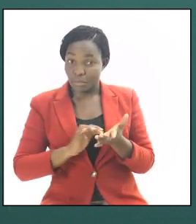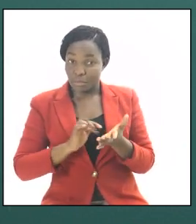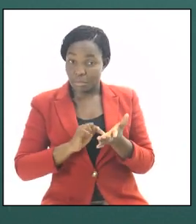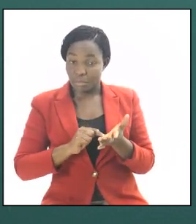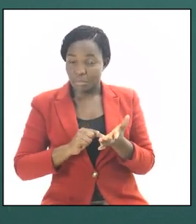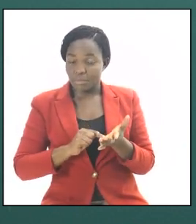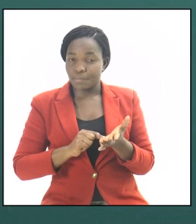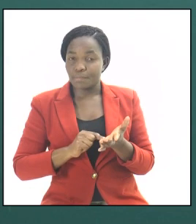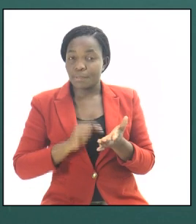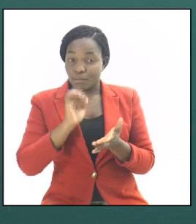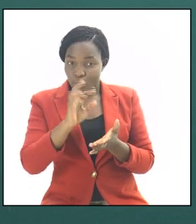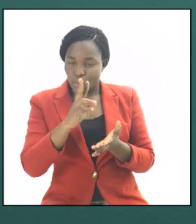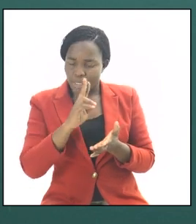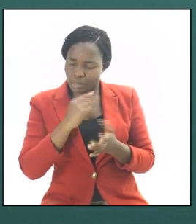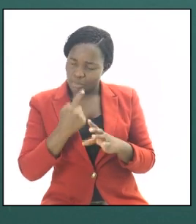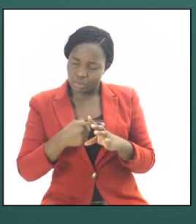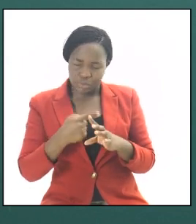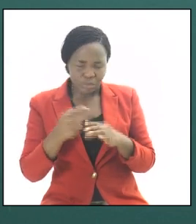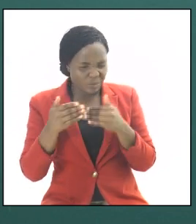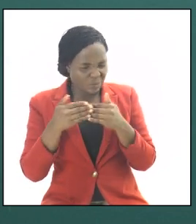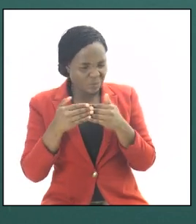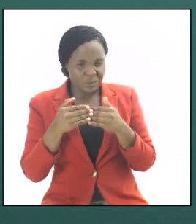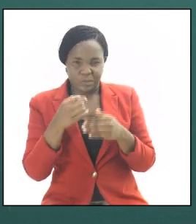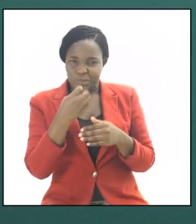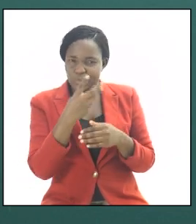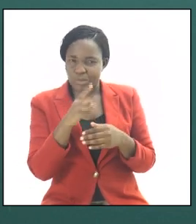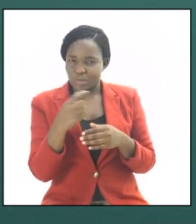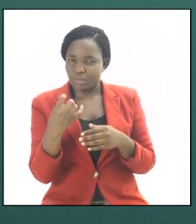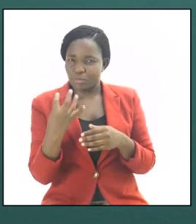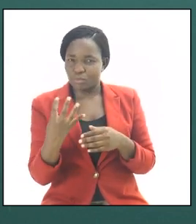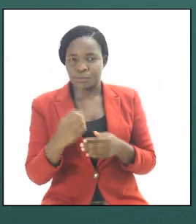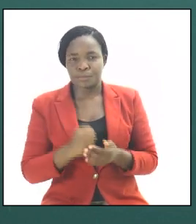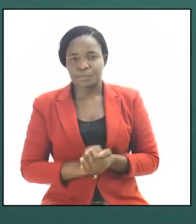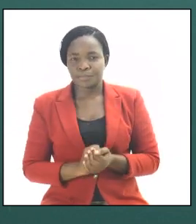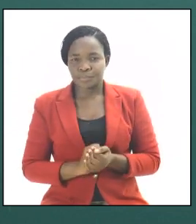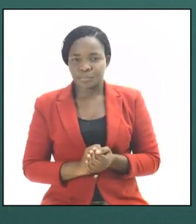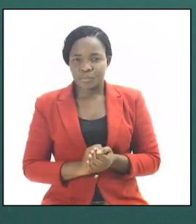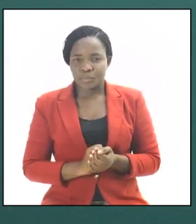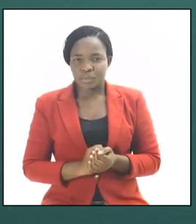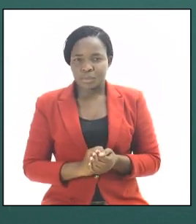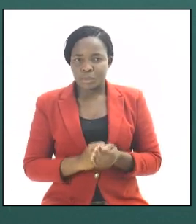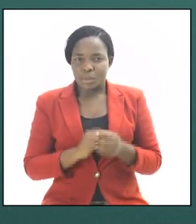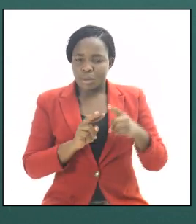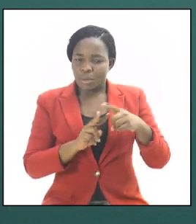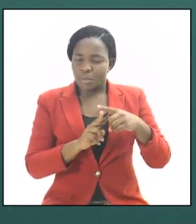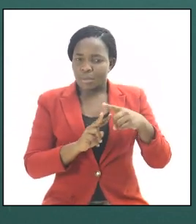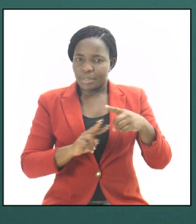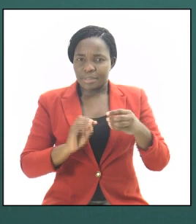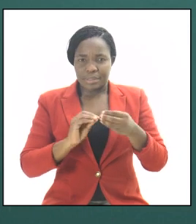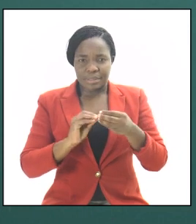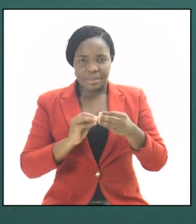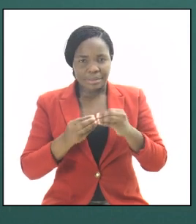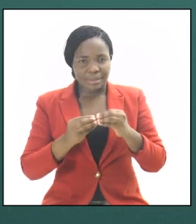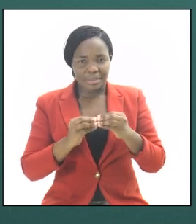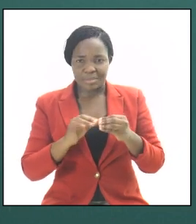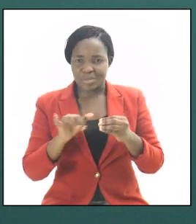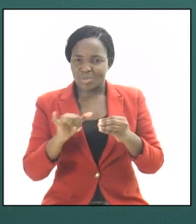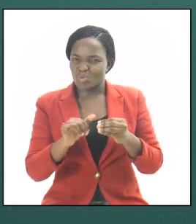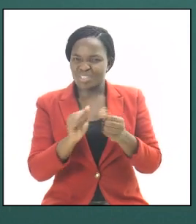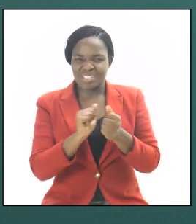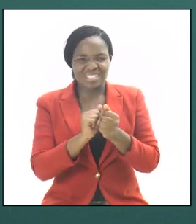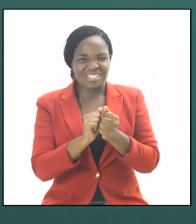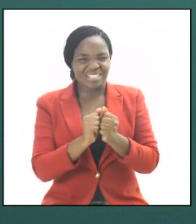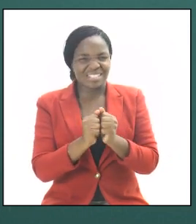of us have learned today. The value of pi is a fixed value that was discovered by